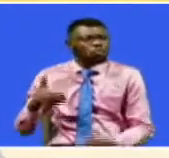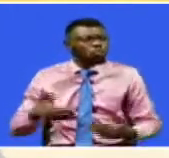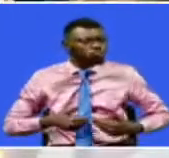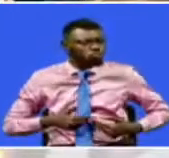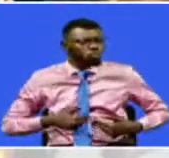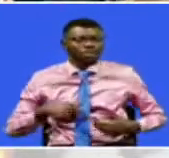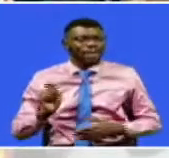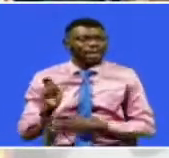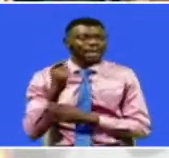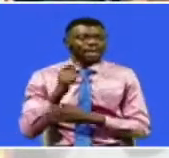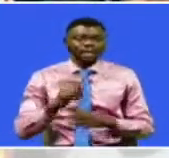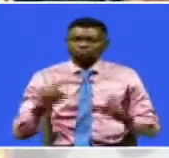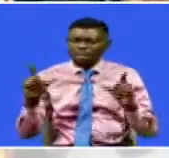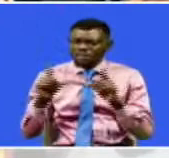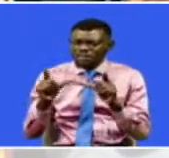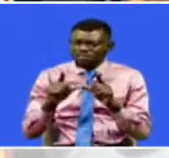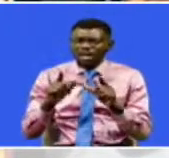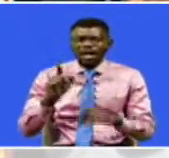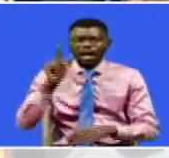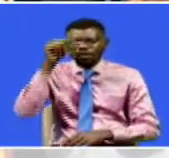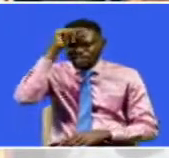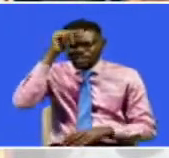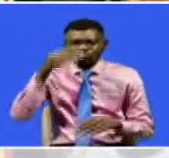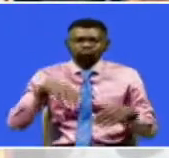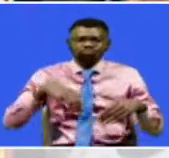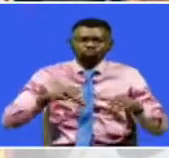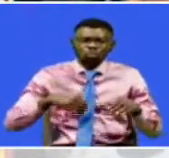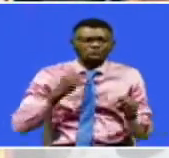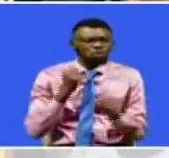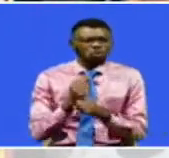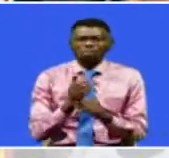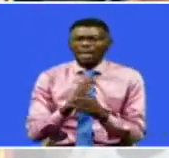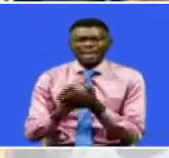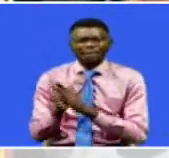today with certificates and degrees and diplomas who have no jobs. So that is our target.